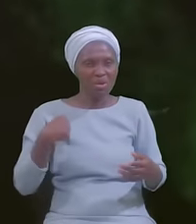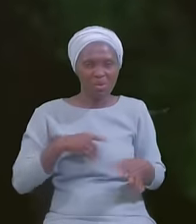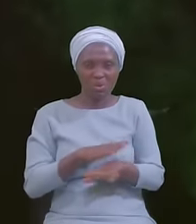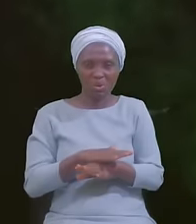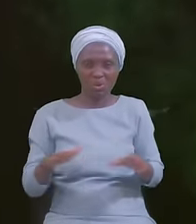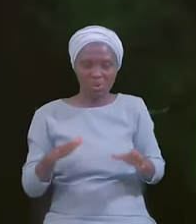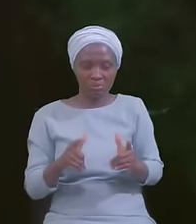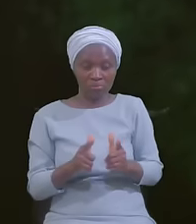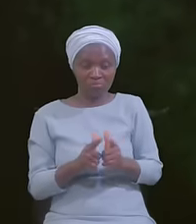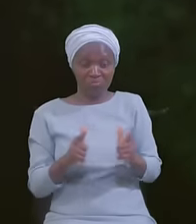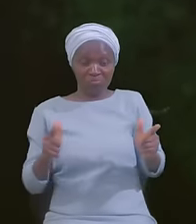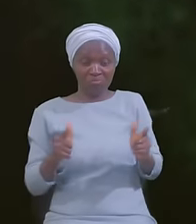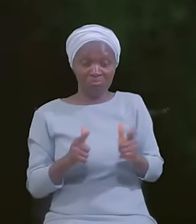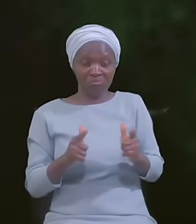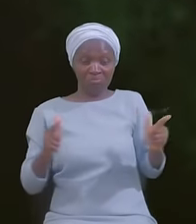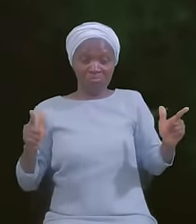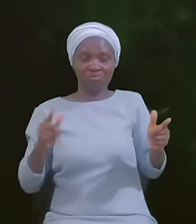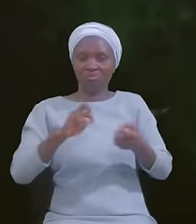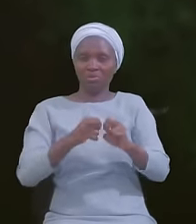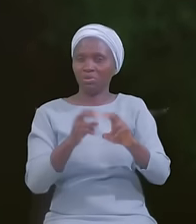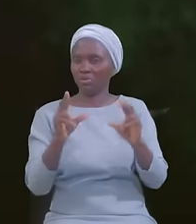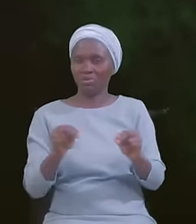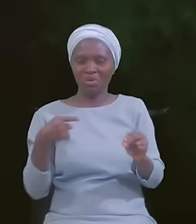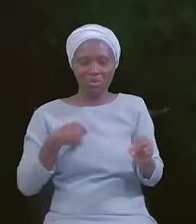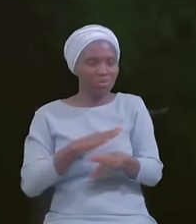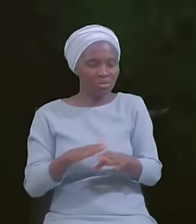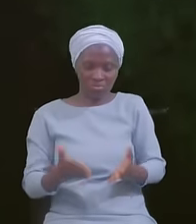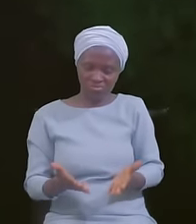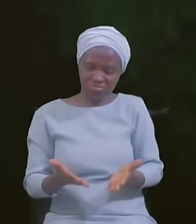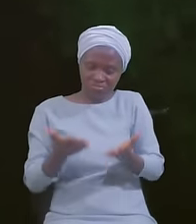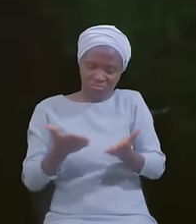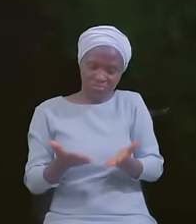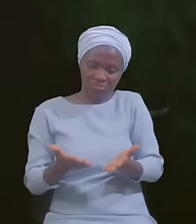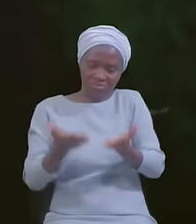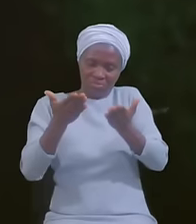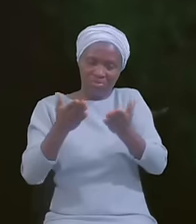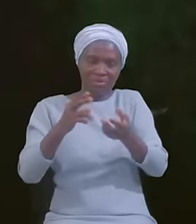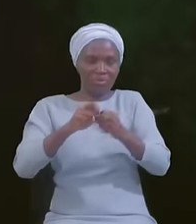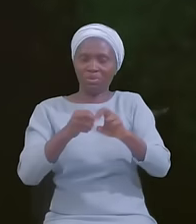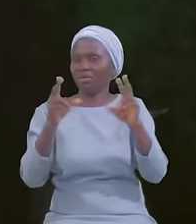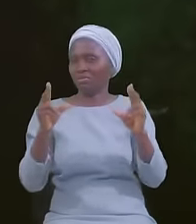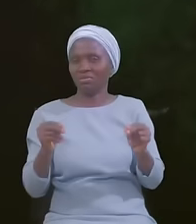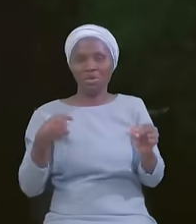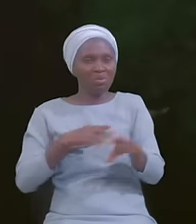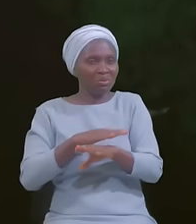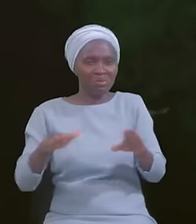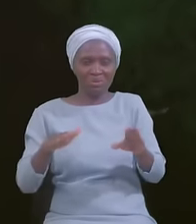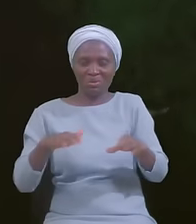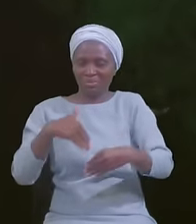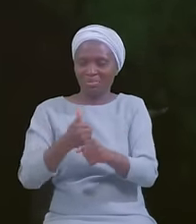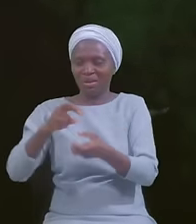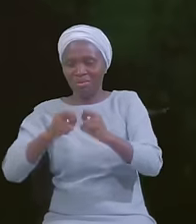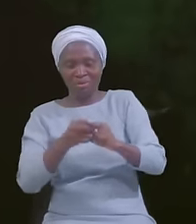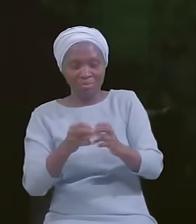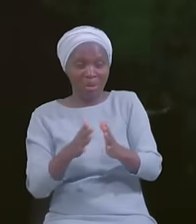exaggerate the problem, lift up the problem, make the problem so big and our God